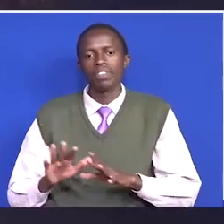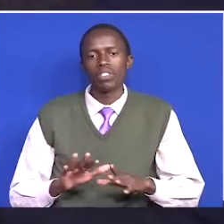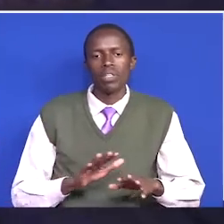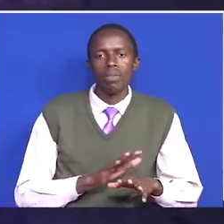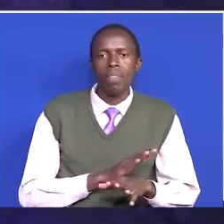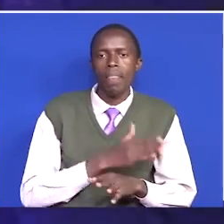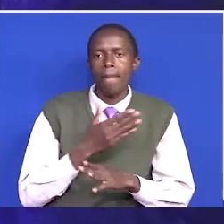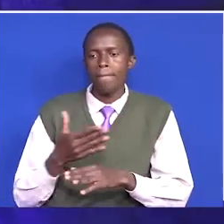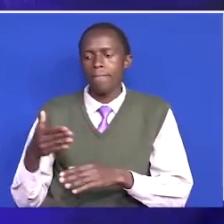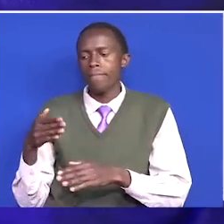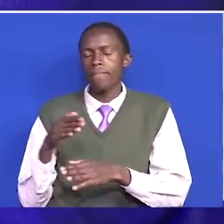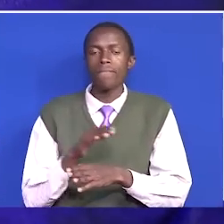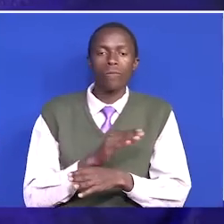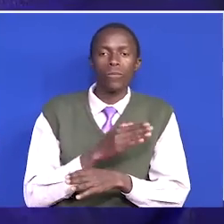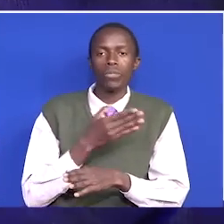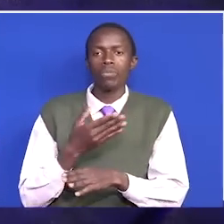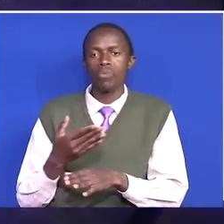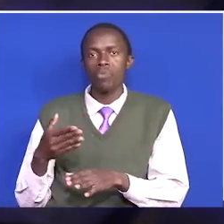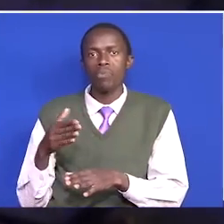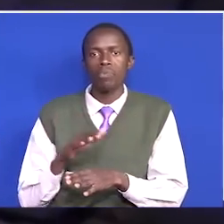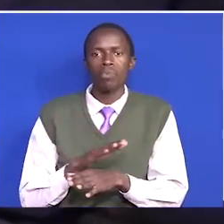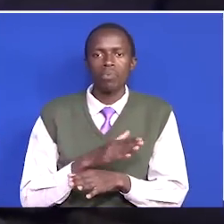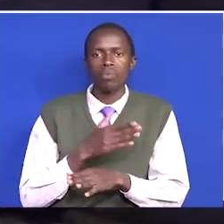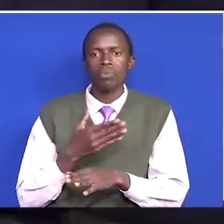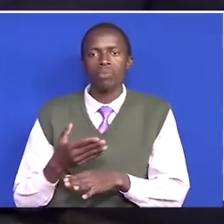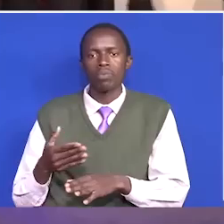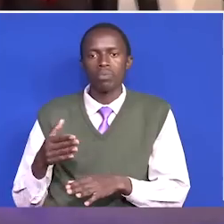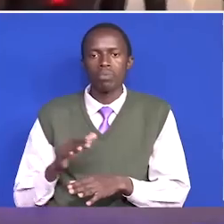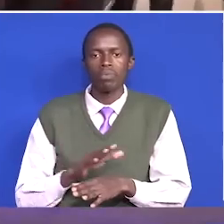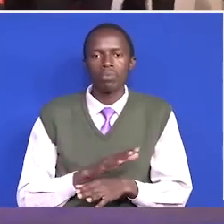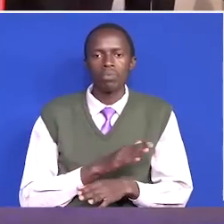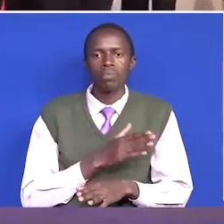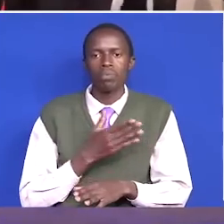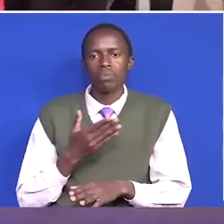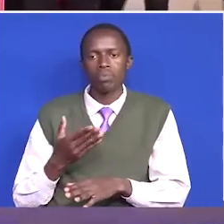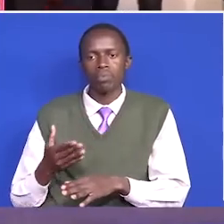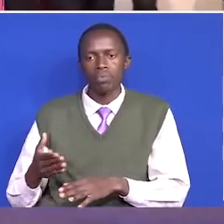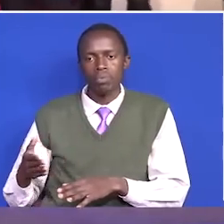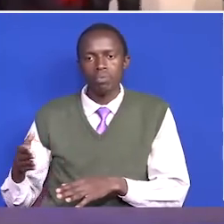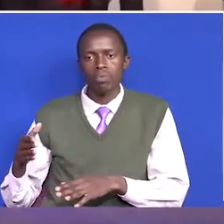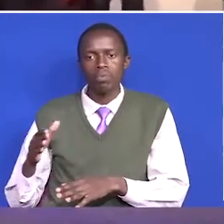Oh, oh, oh, oh.